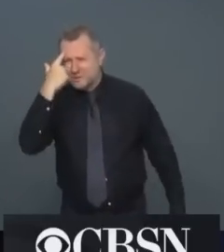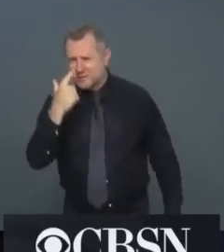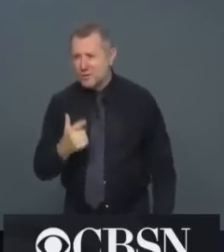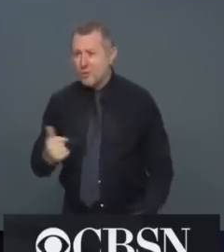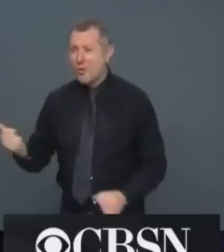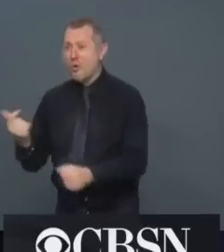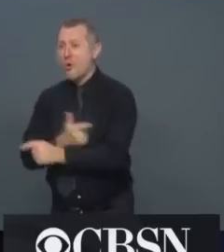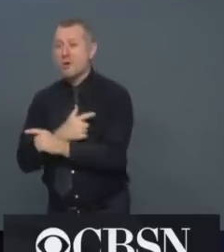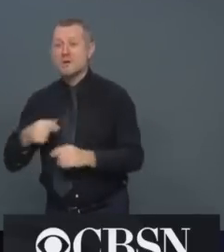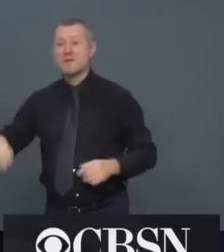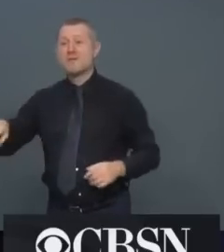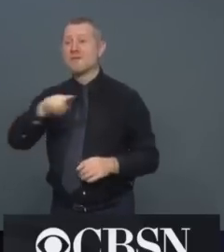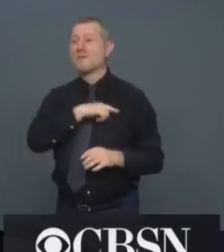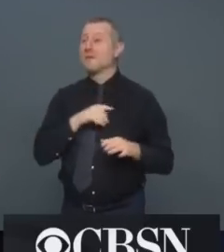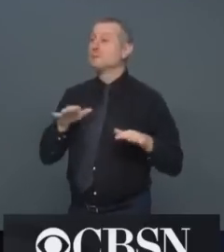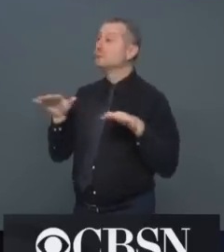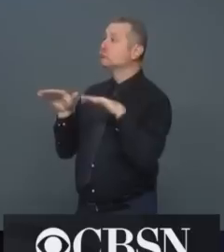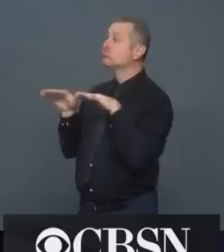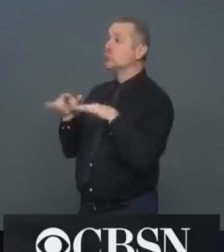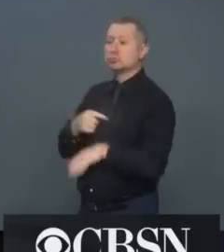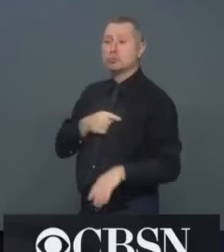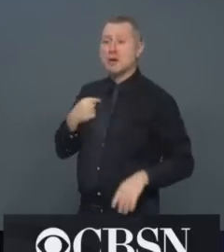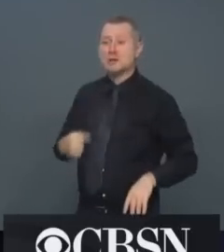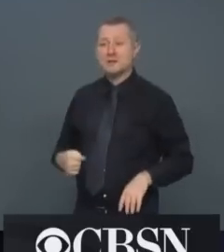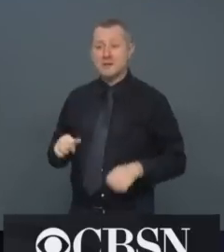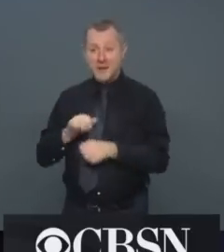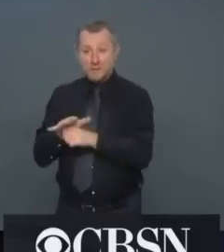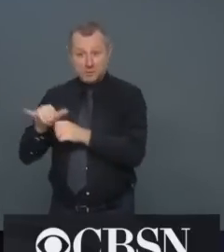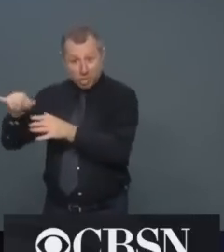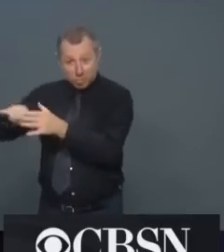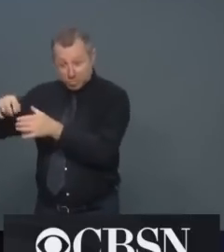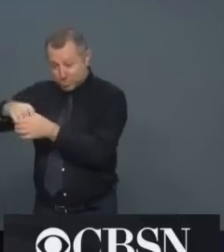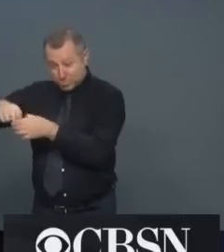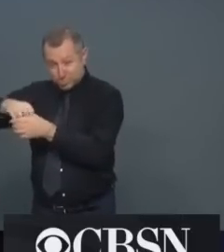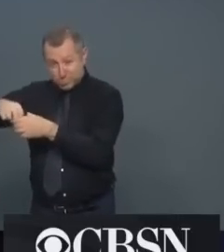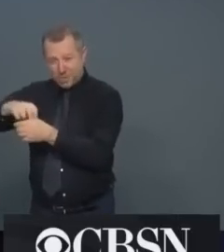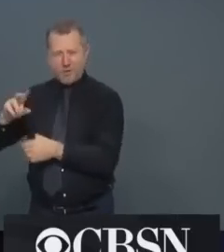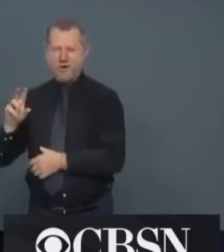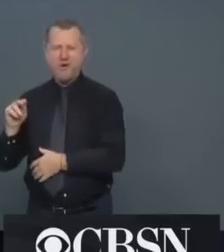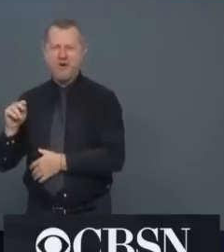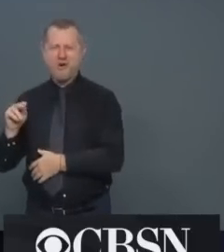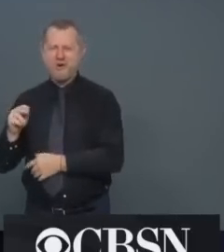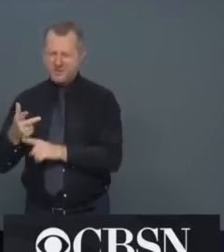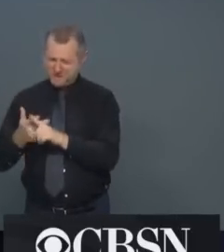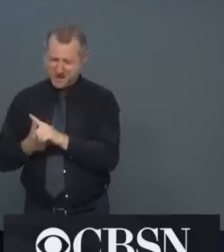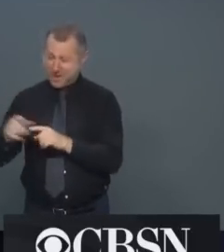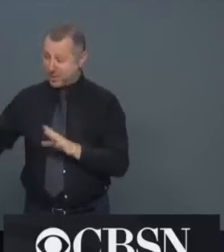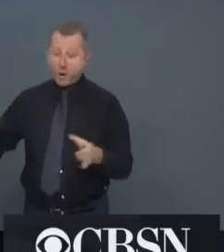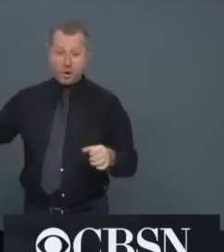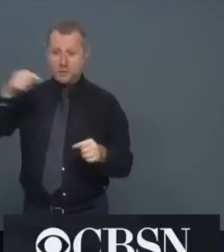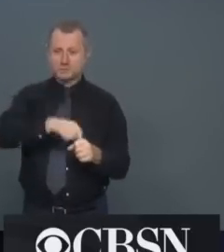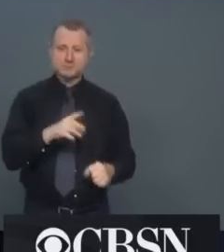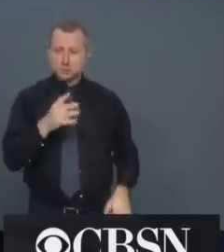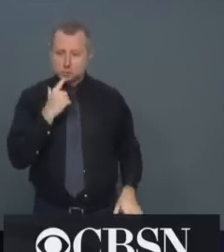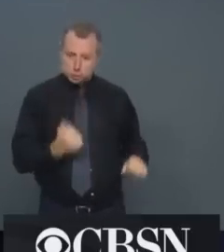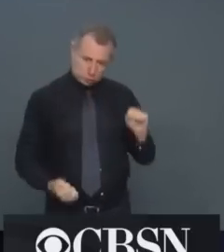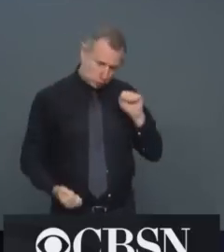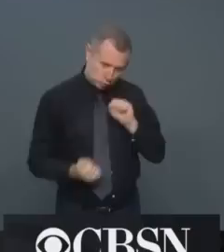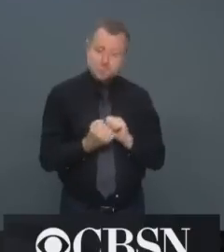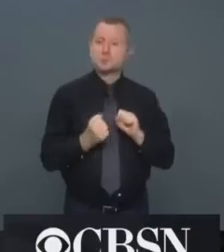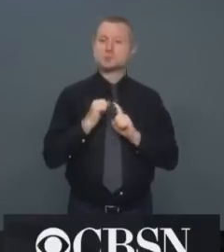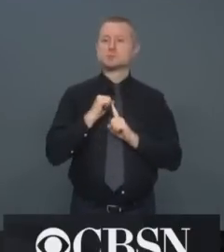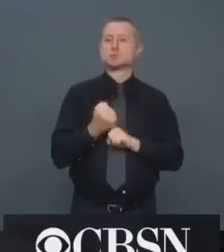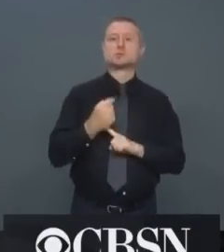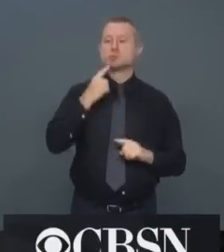stay in China and wait for you for 3 months? I mean, how ludicrous a scenario. So